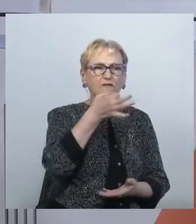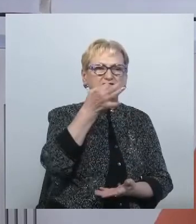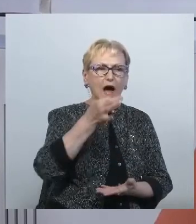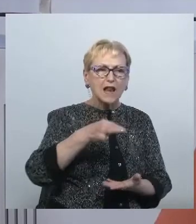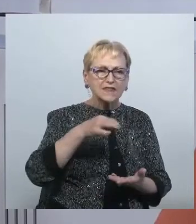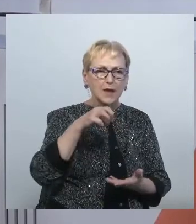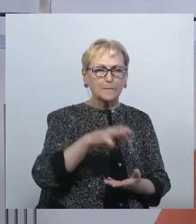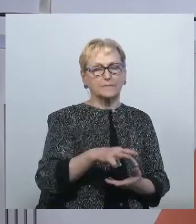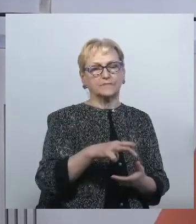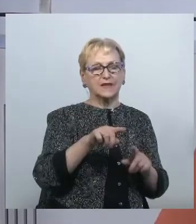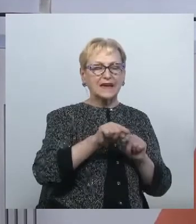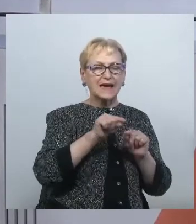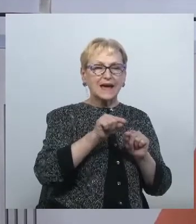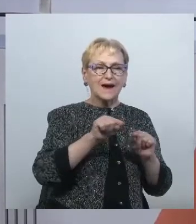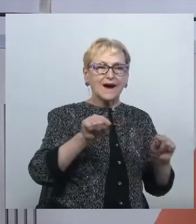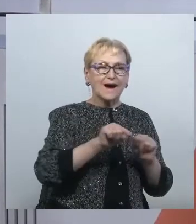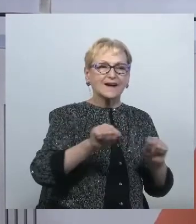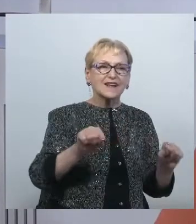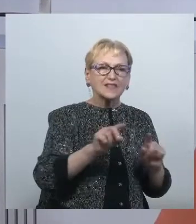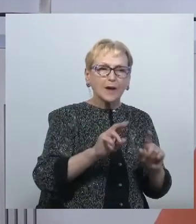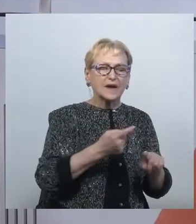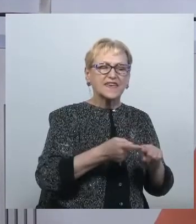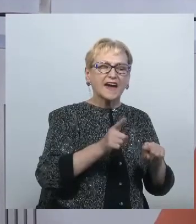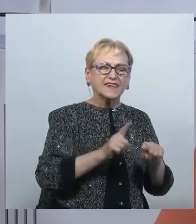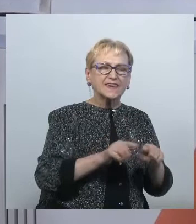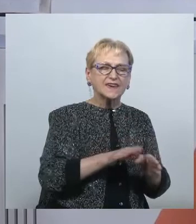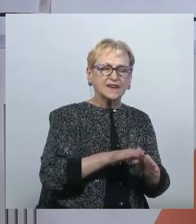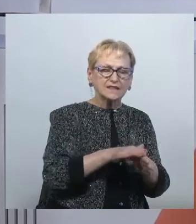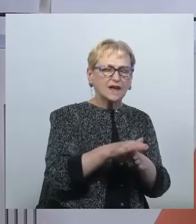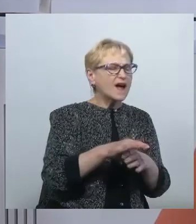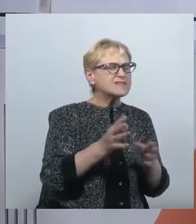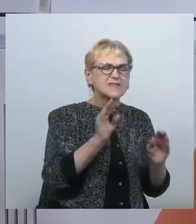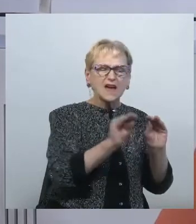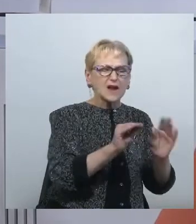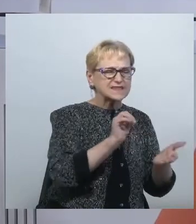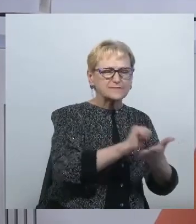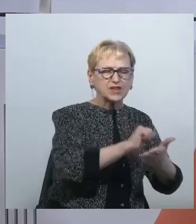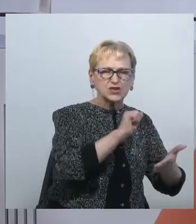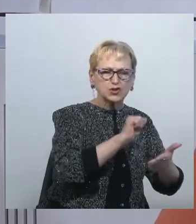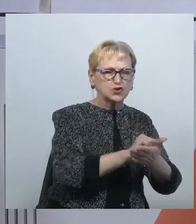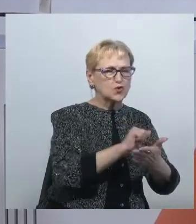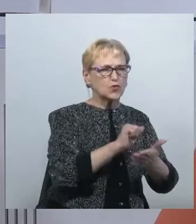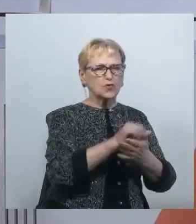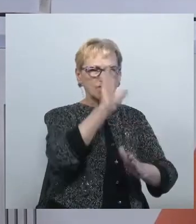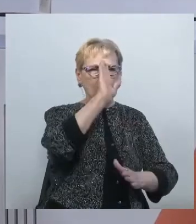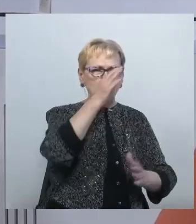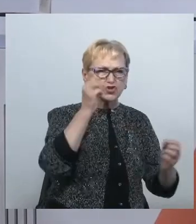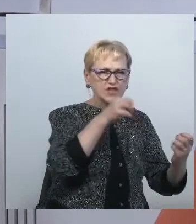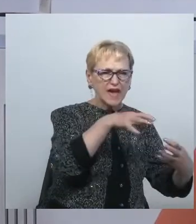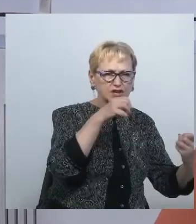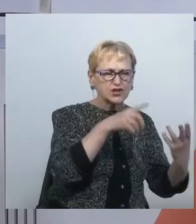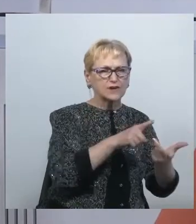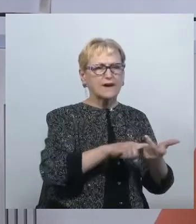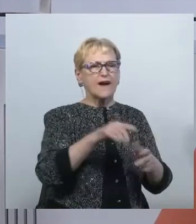to post ads in those media which follow the ethics, do not place fakes or hate